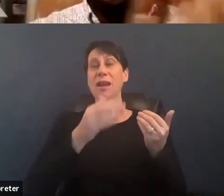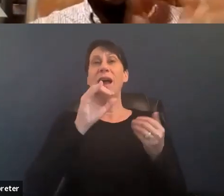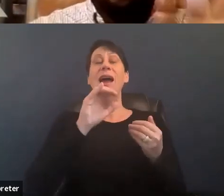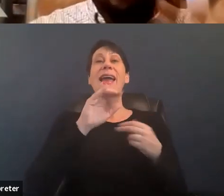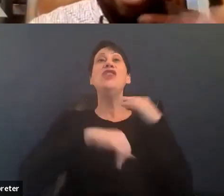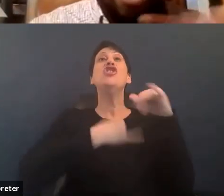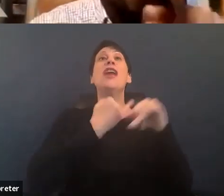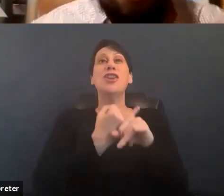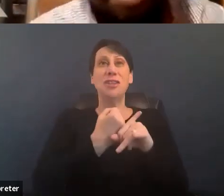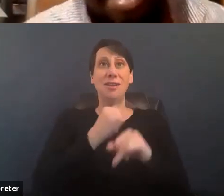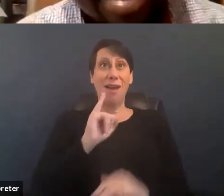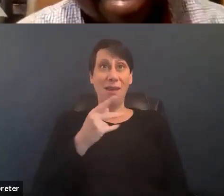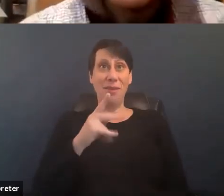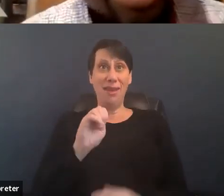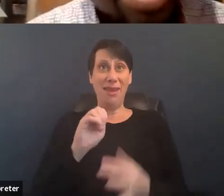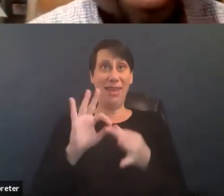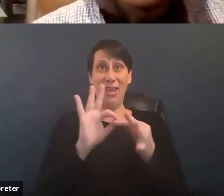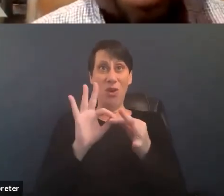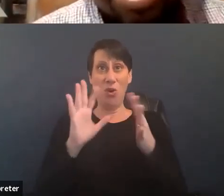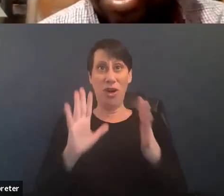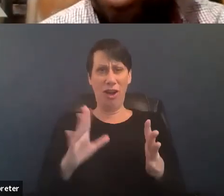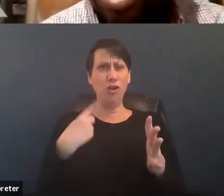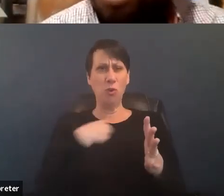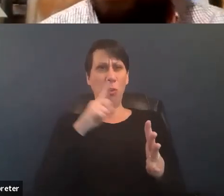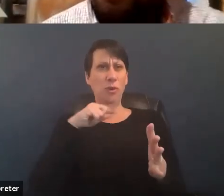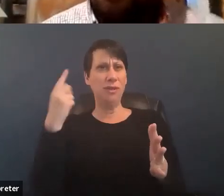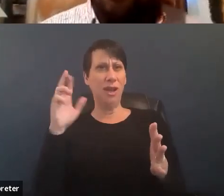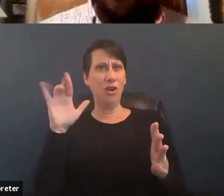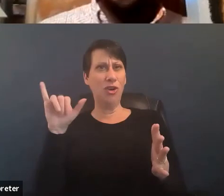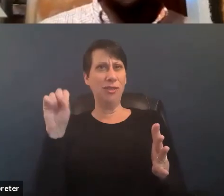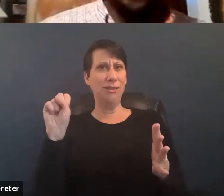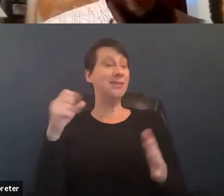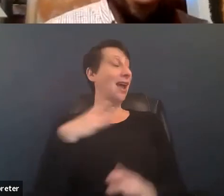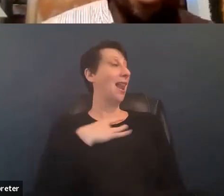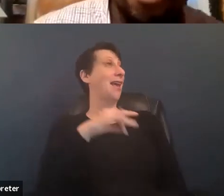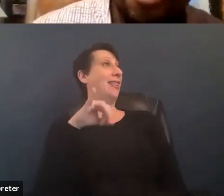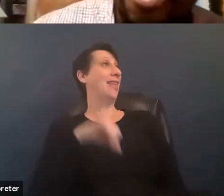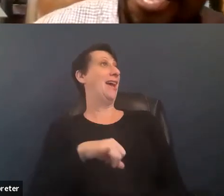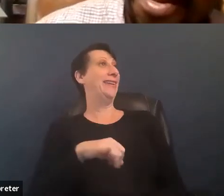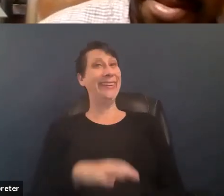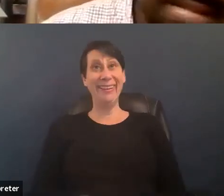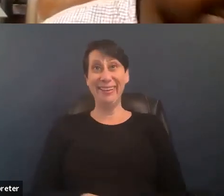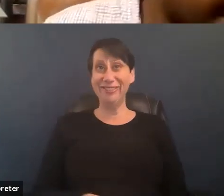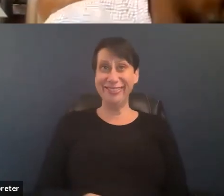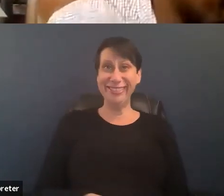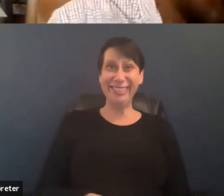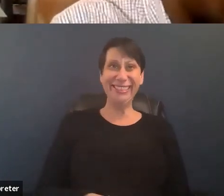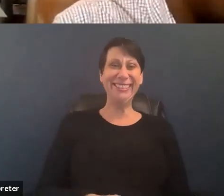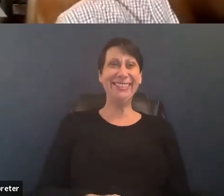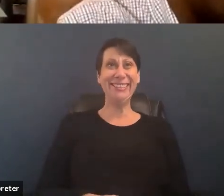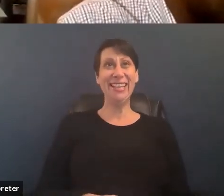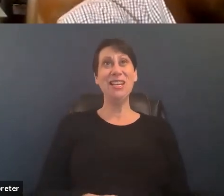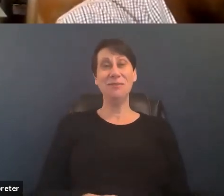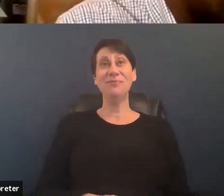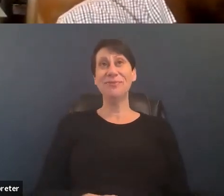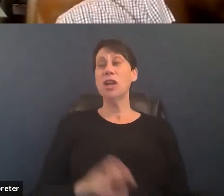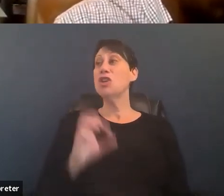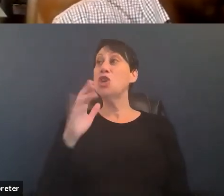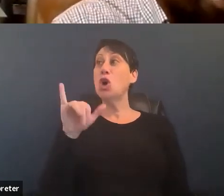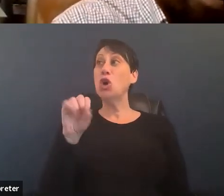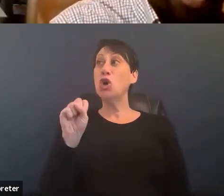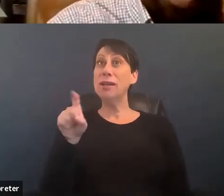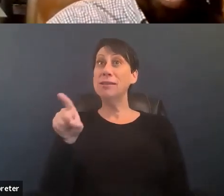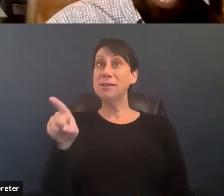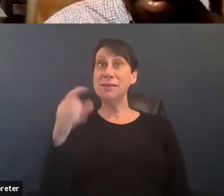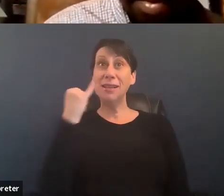right? That's amazing. And these are things that, yeah, that's right. So Chris, if you're on and